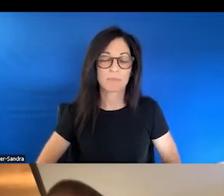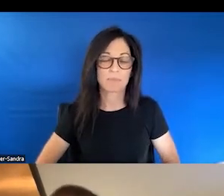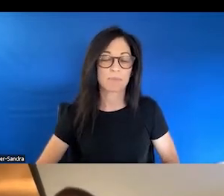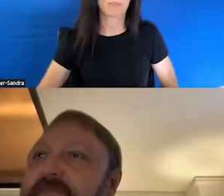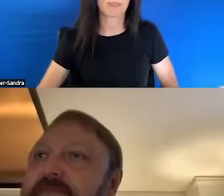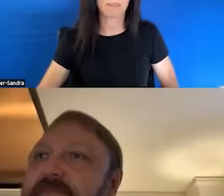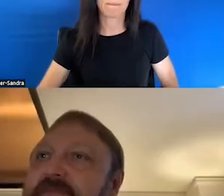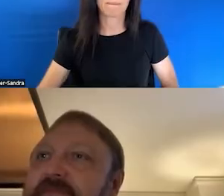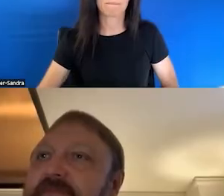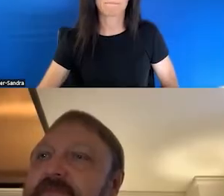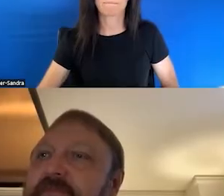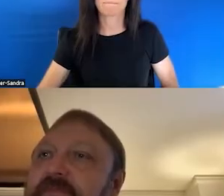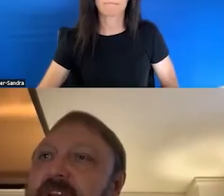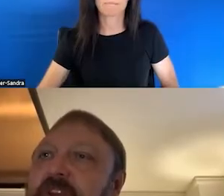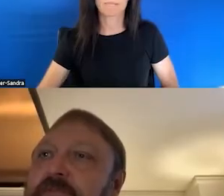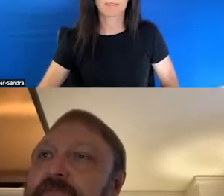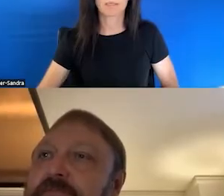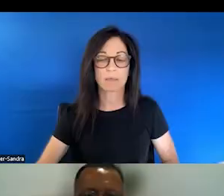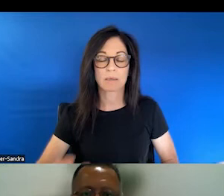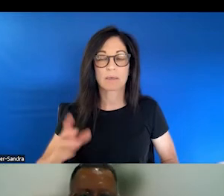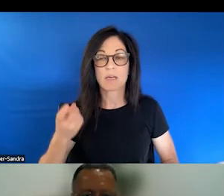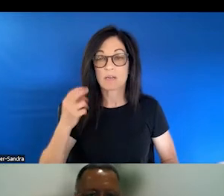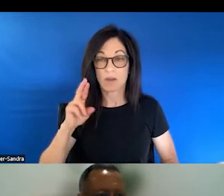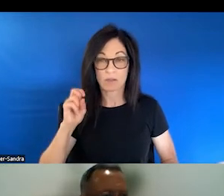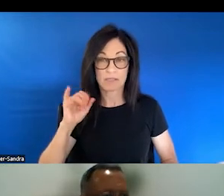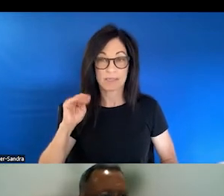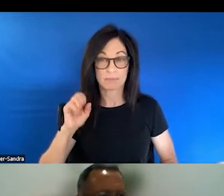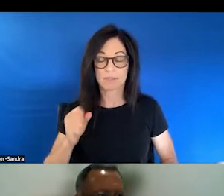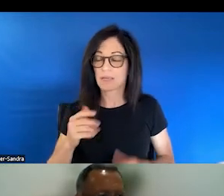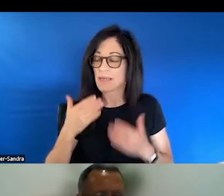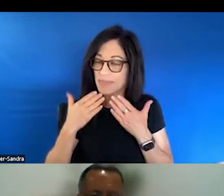Thank you. And again, I want to thank everyone. Thank you guys